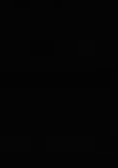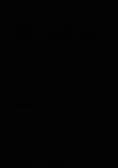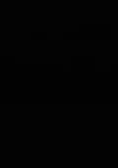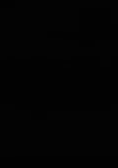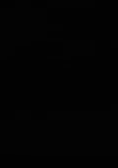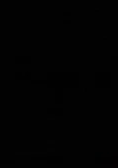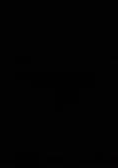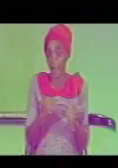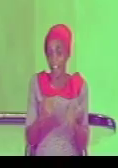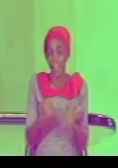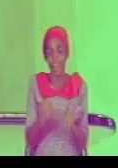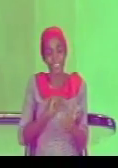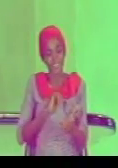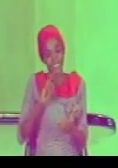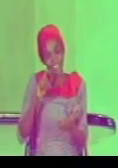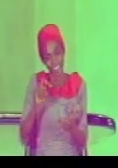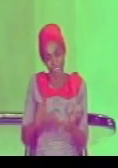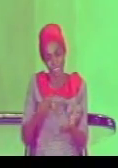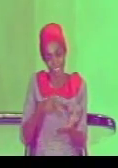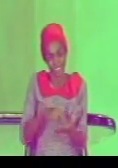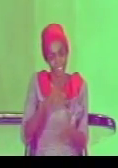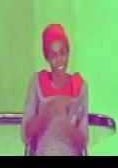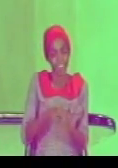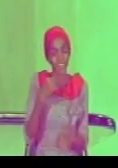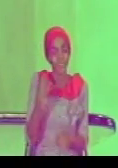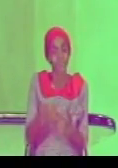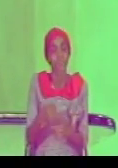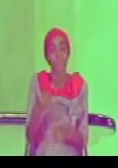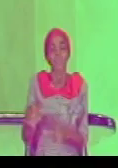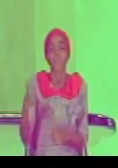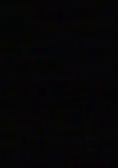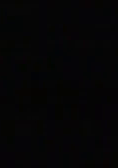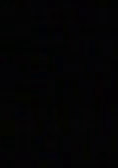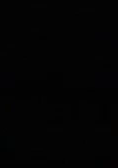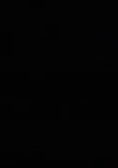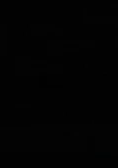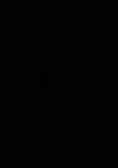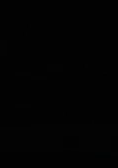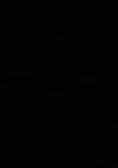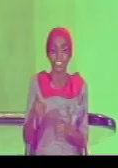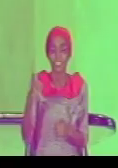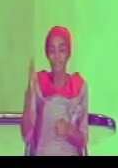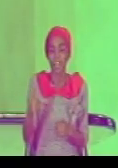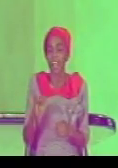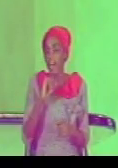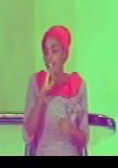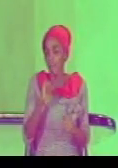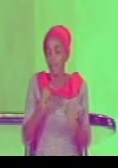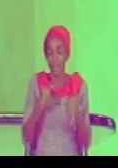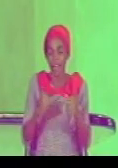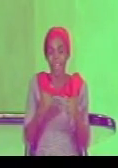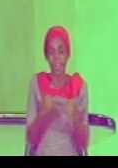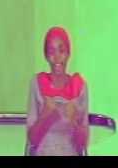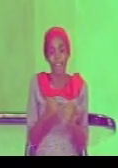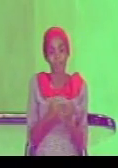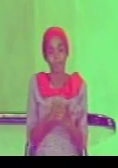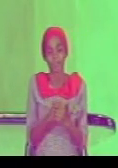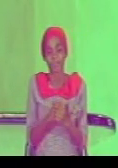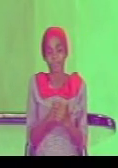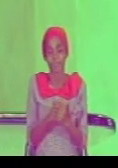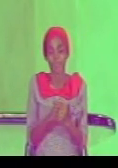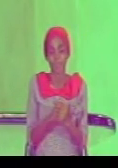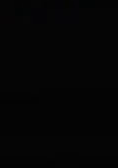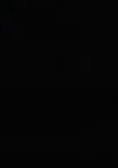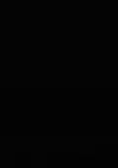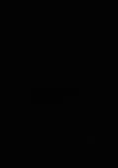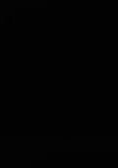Oh, yes, you must stand upon the word of God. Oh, yes, we must live by the